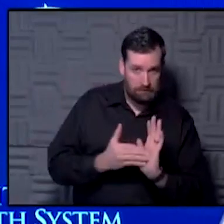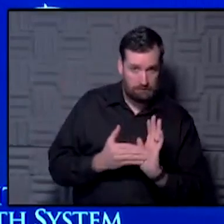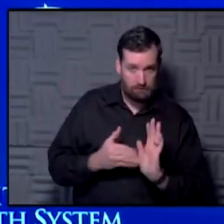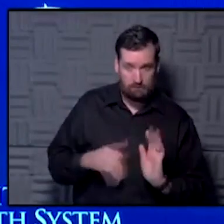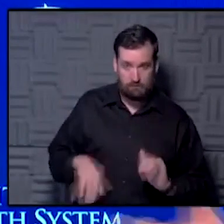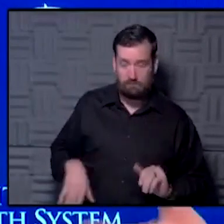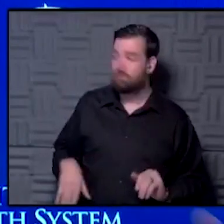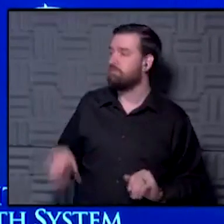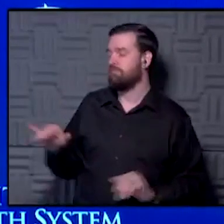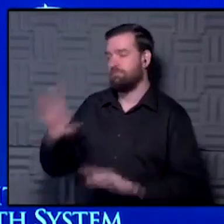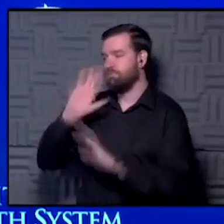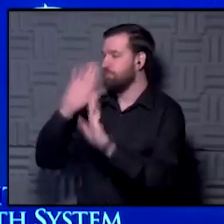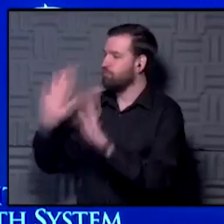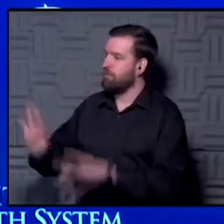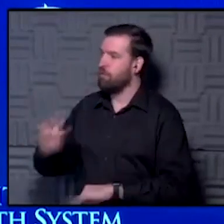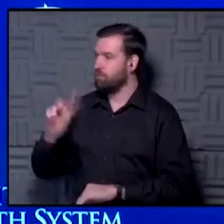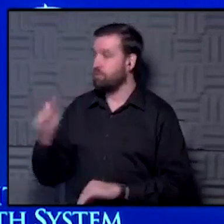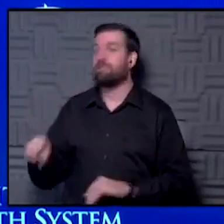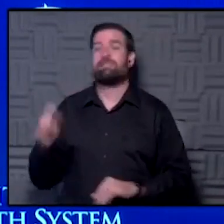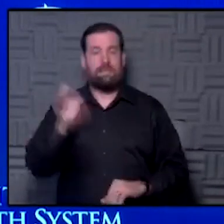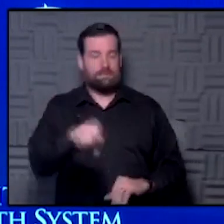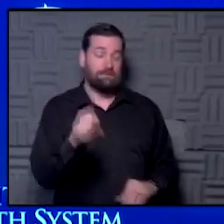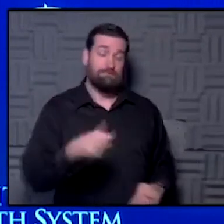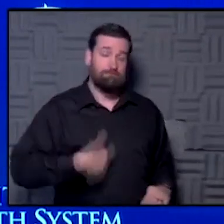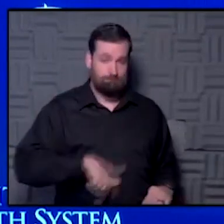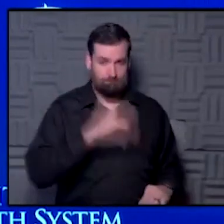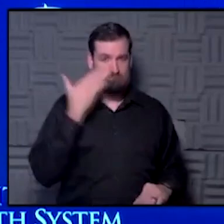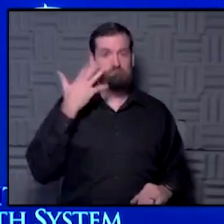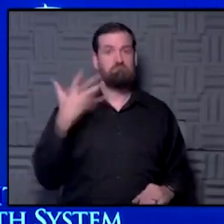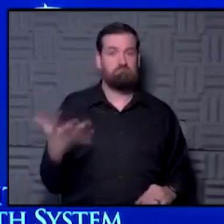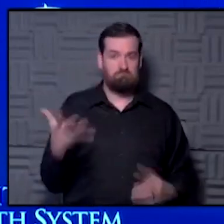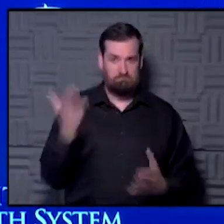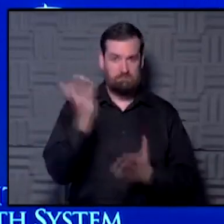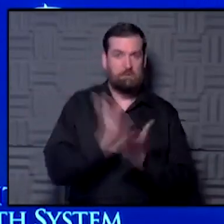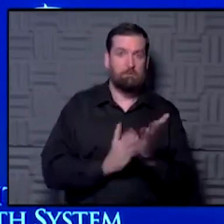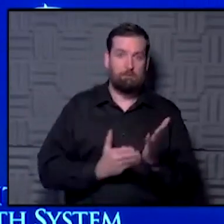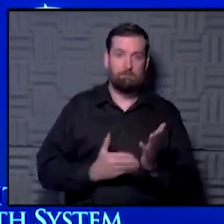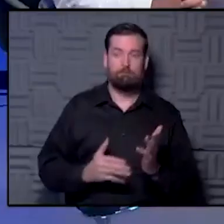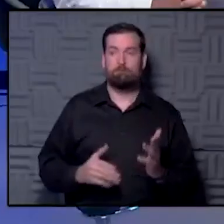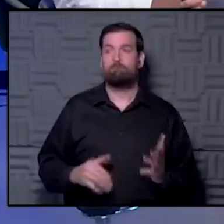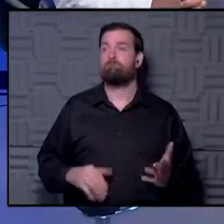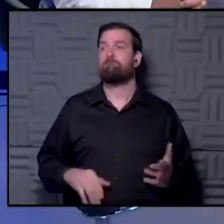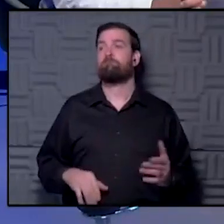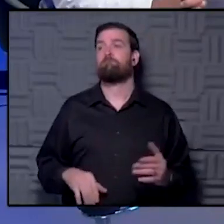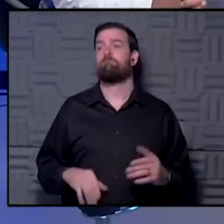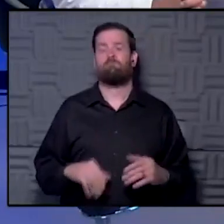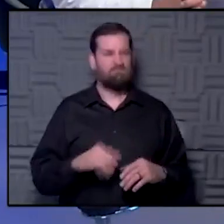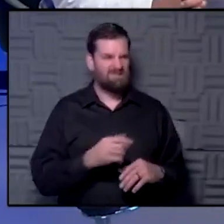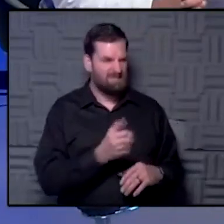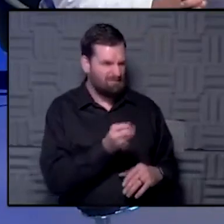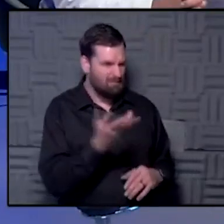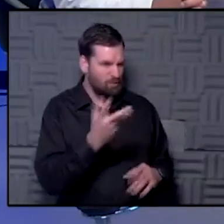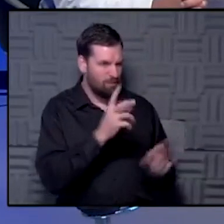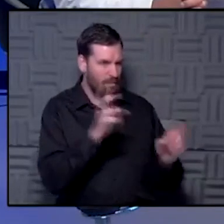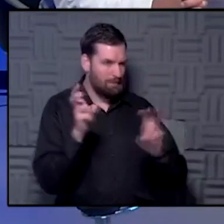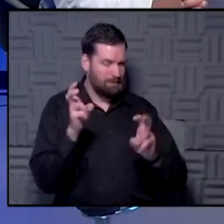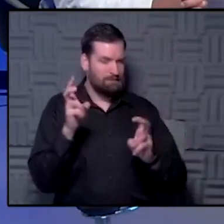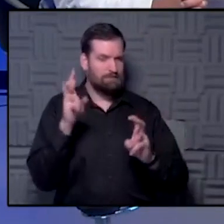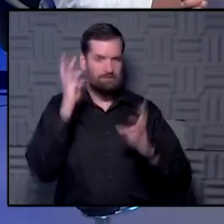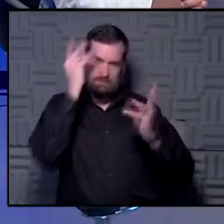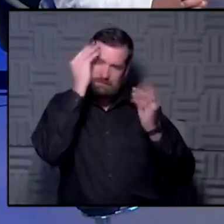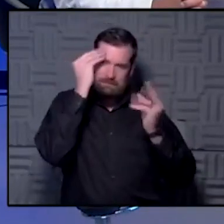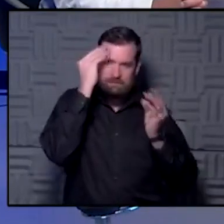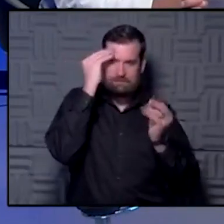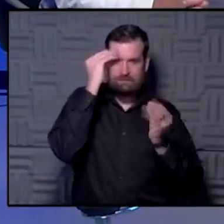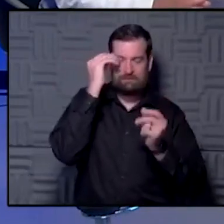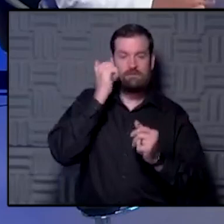great question, Dana. questions. Yeah, there are some we know about. Yeah, this is one of the few topics that I think about on a daily